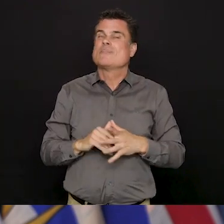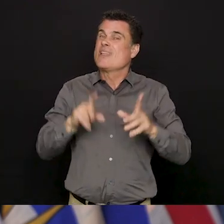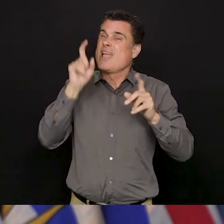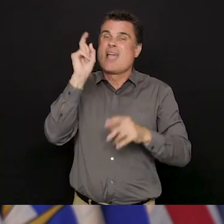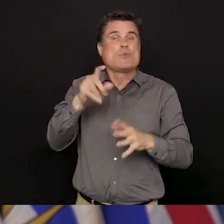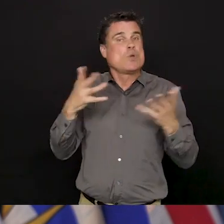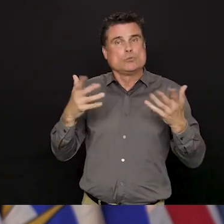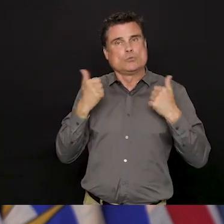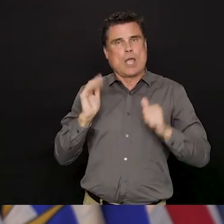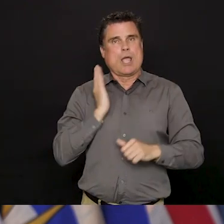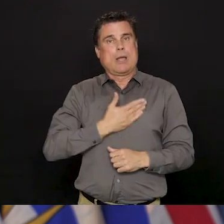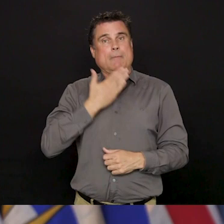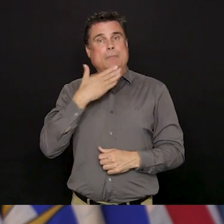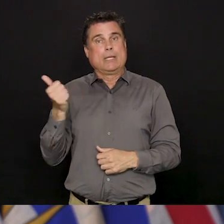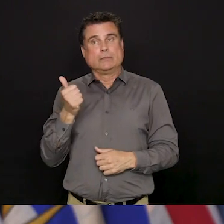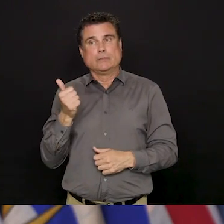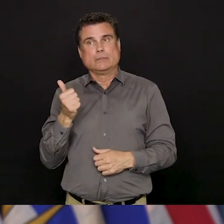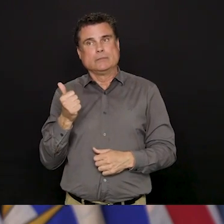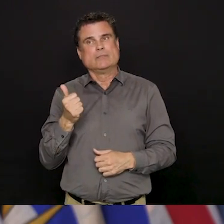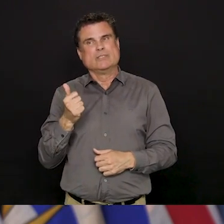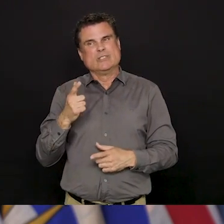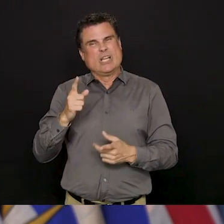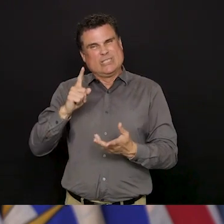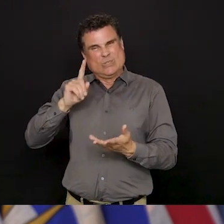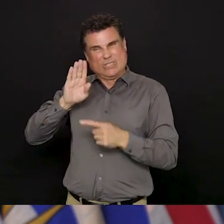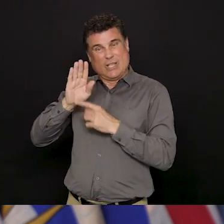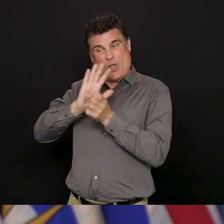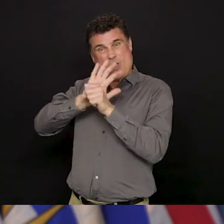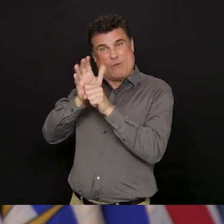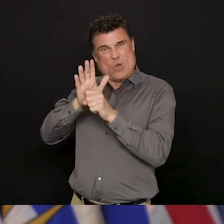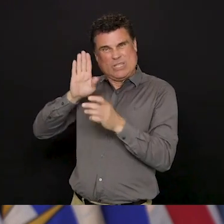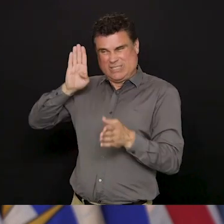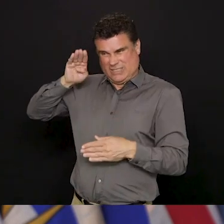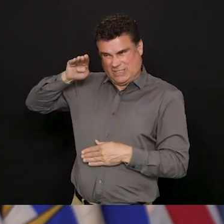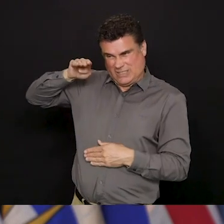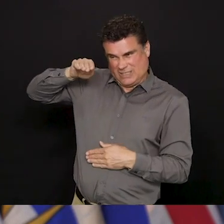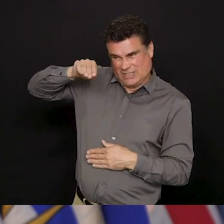as possible so that we're at least have a fighting chance when we're going into the fall.